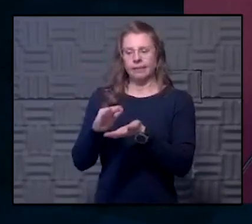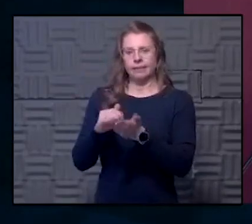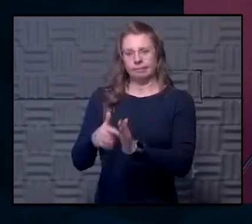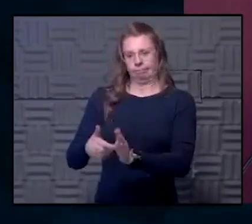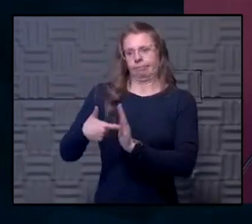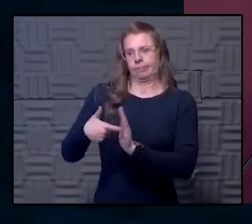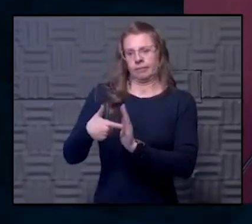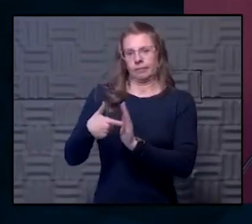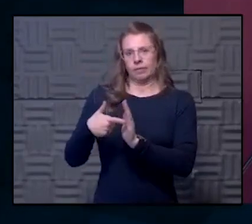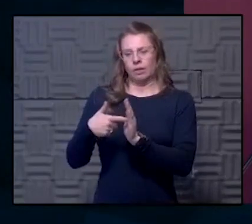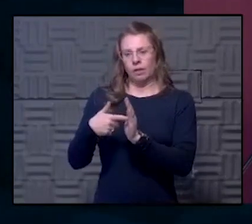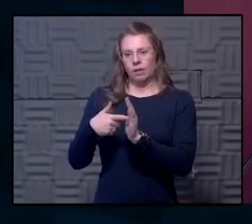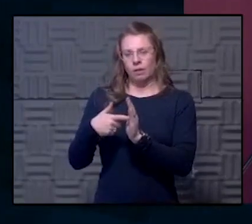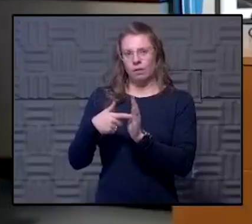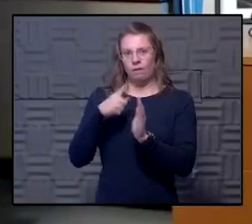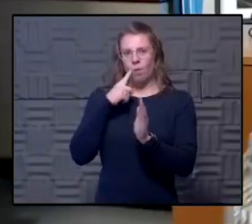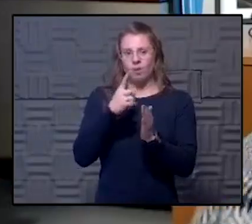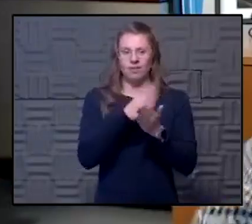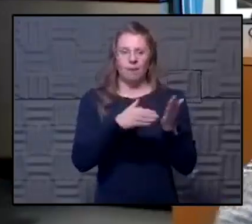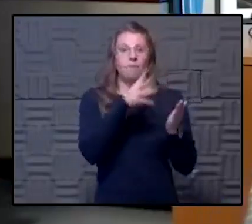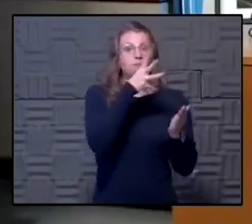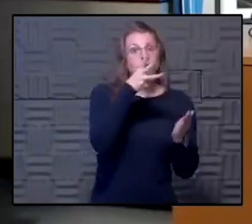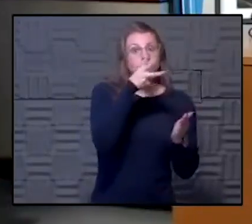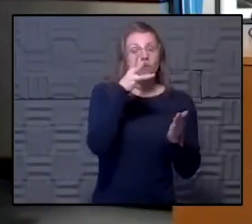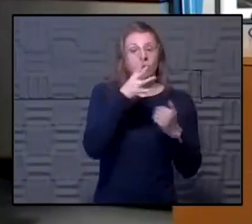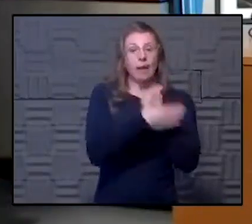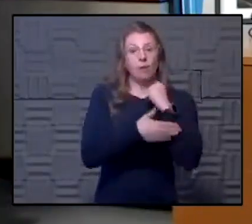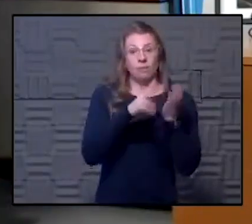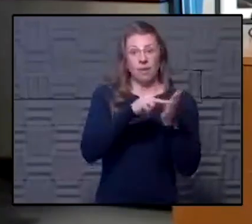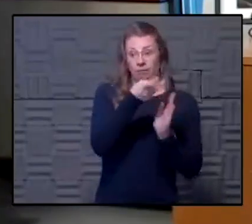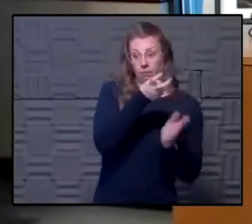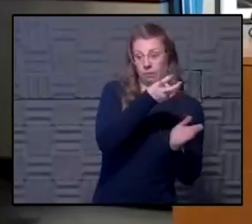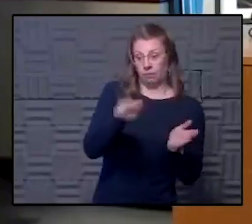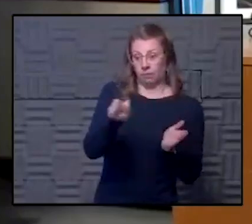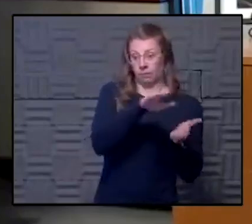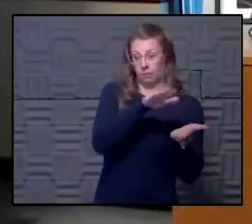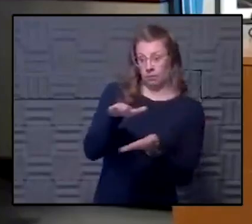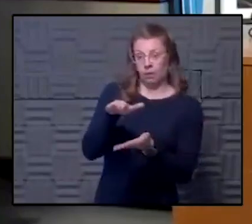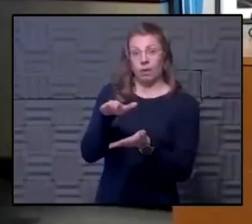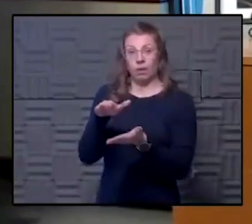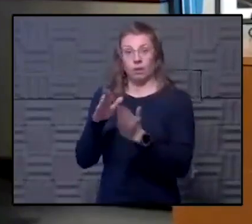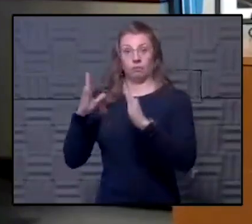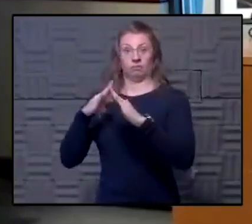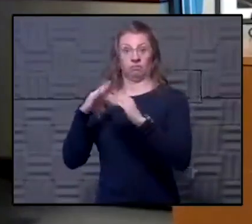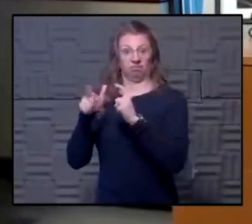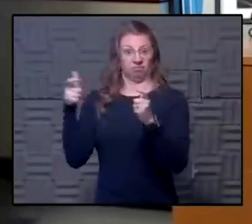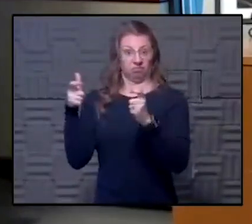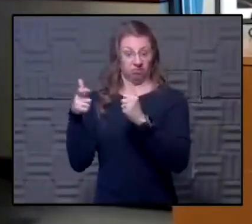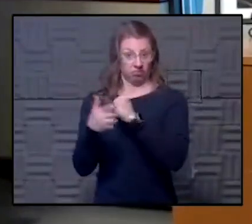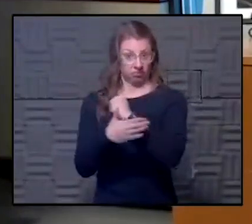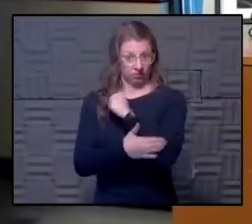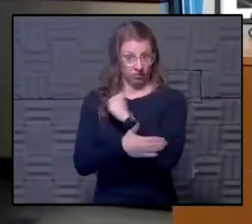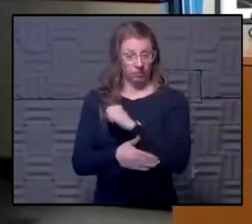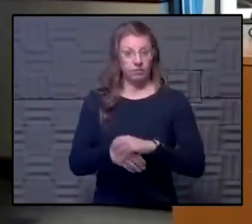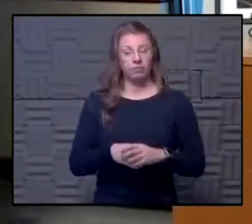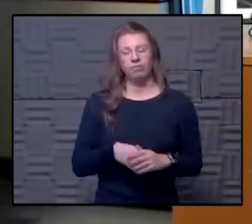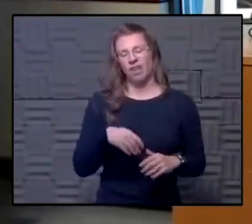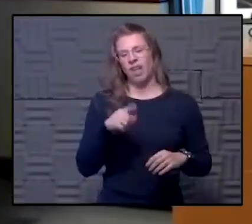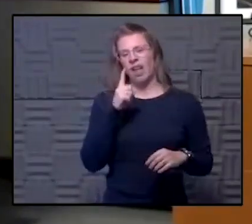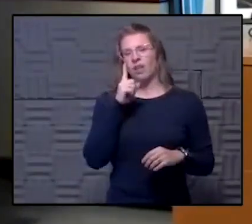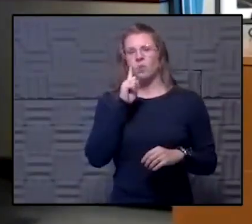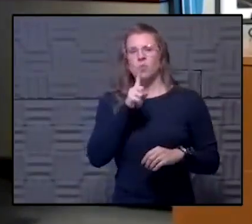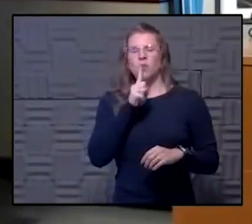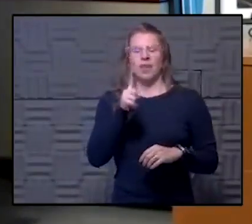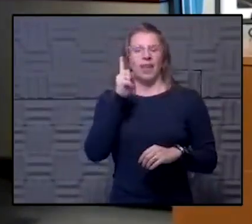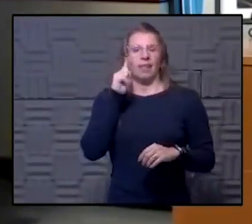counties while there remains higher in others? Yeah, well, first off, I think it's a fairly small problem overall. The county that